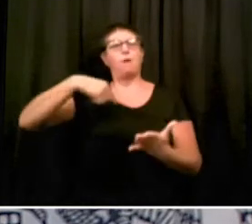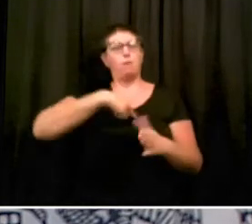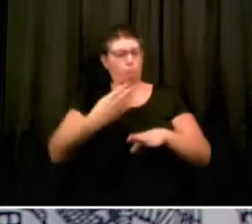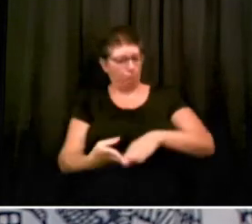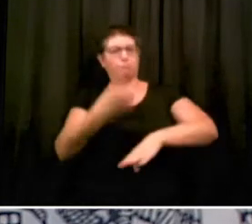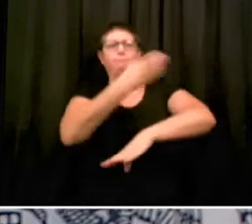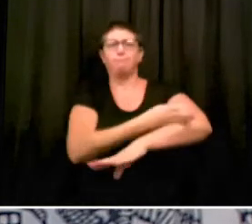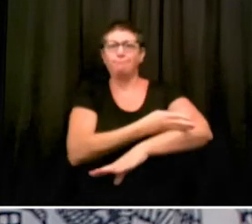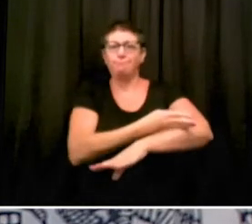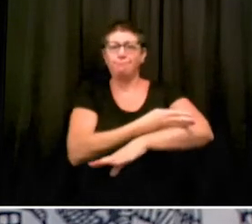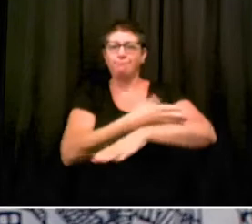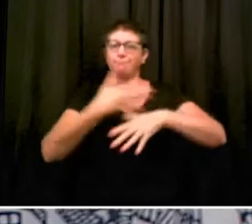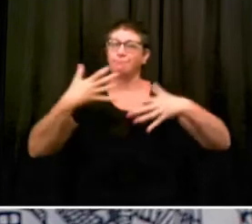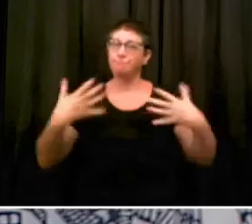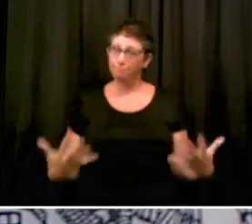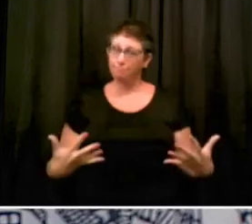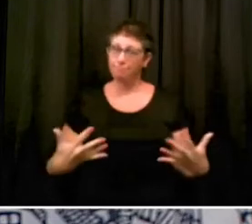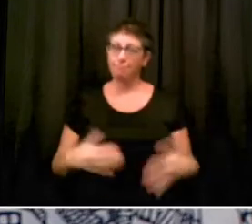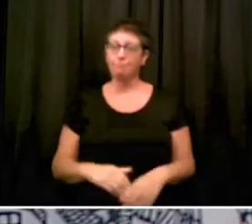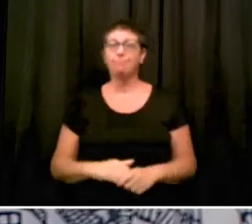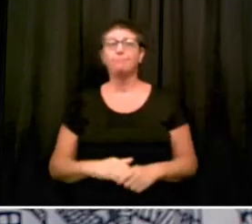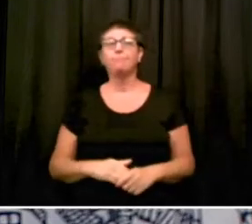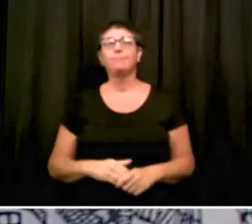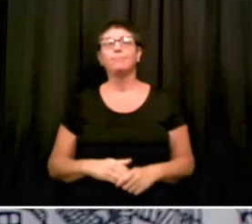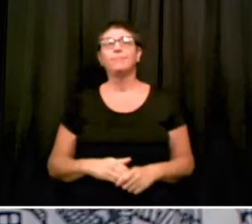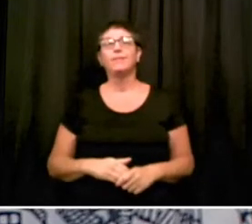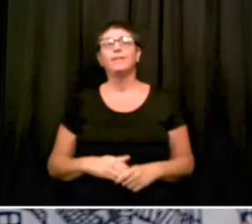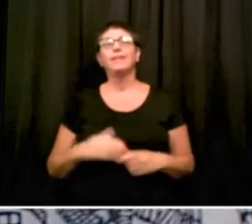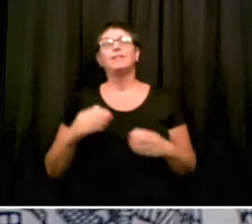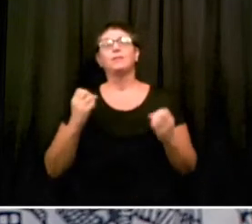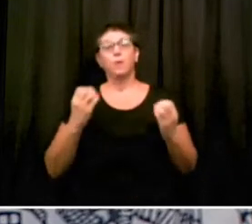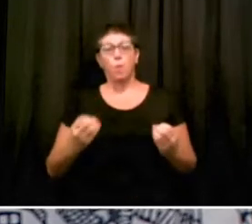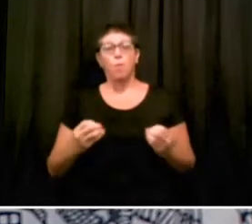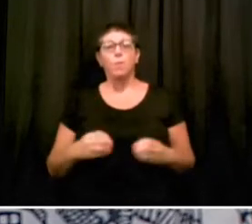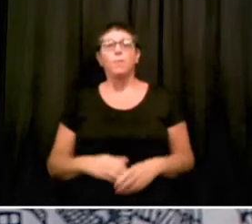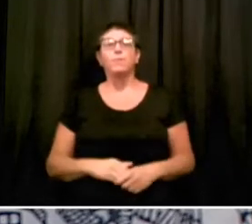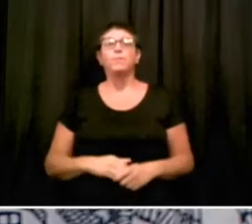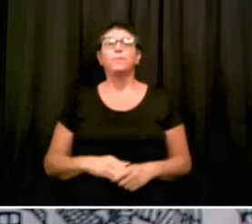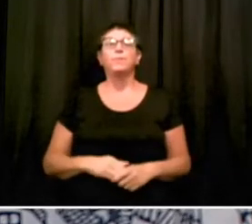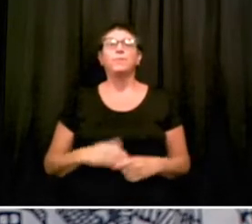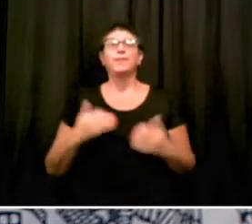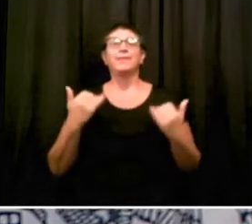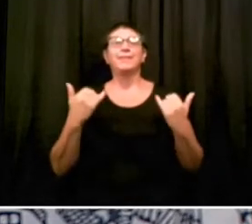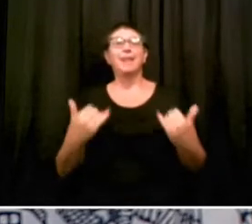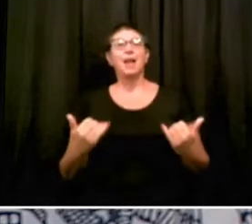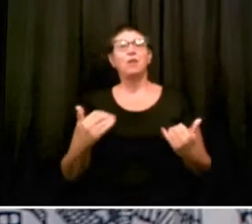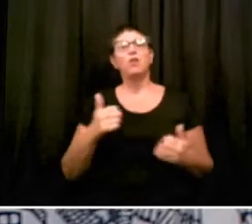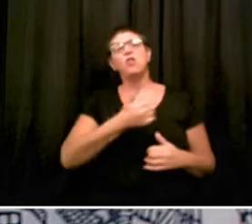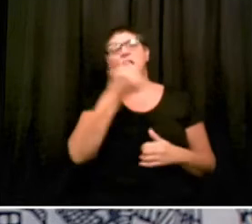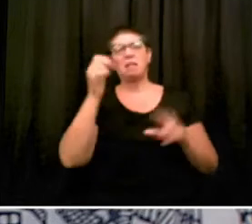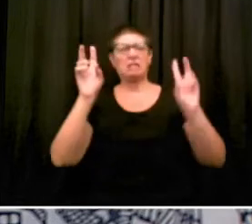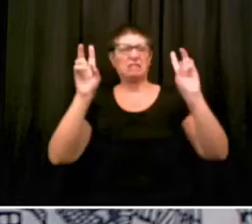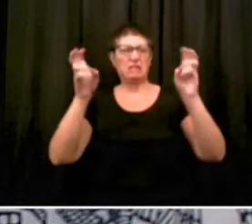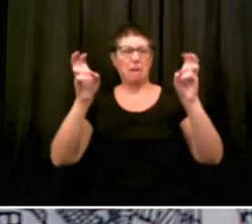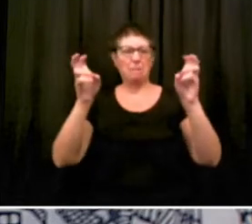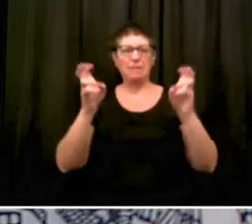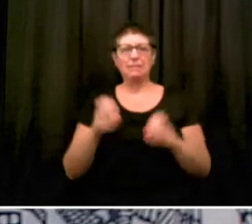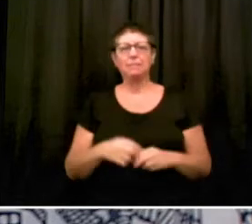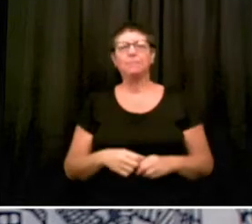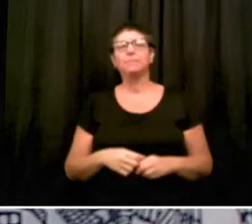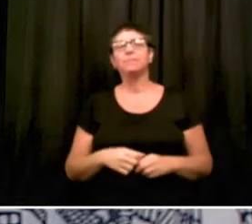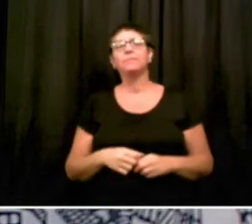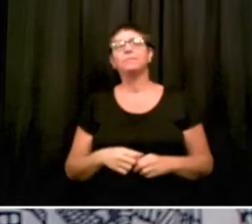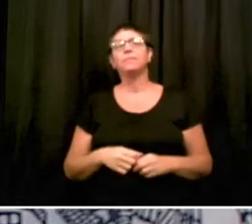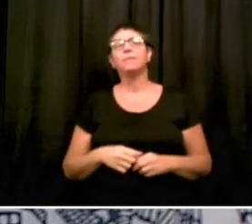Now, let me turn you to another crucial matter. Obviously, less than 2 weeks till the beginning